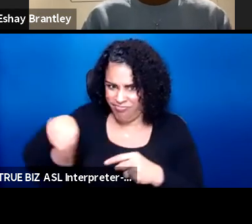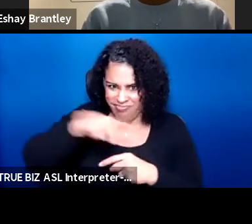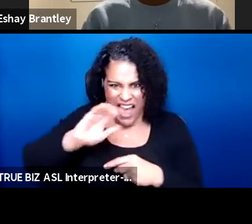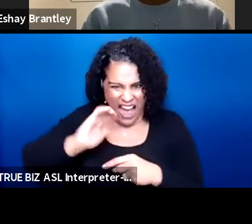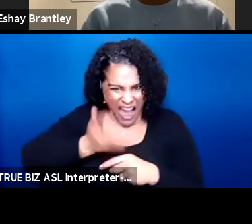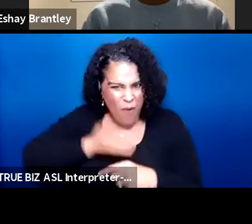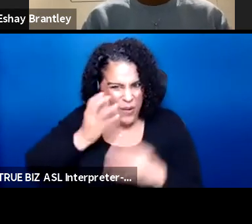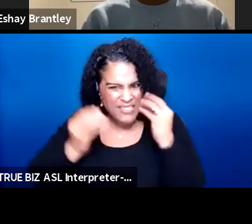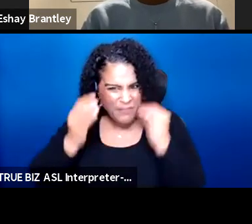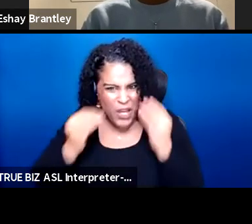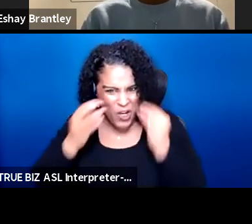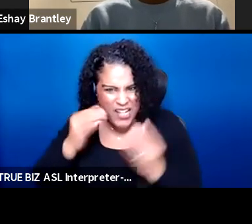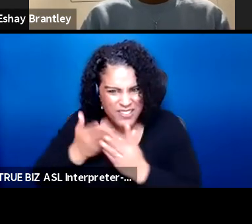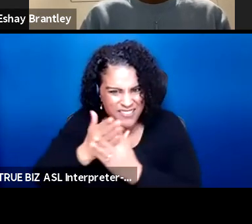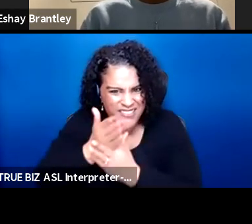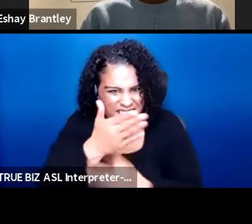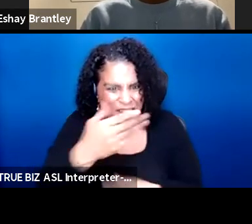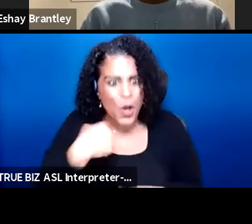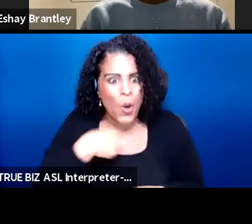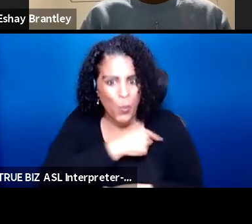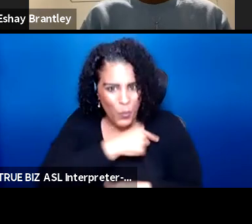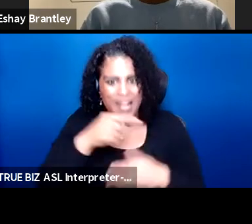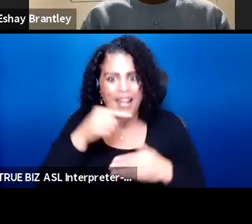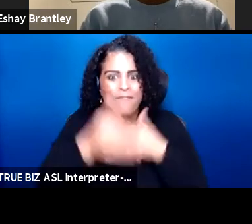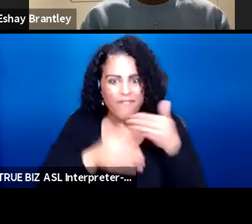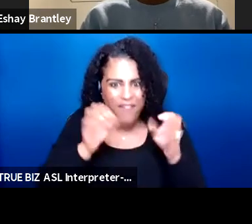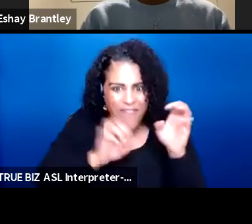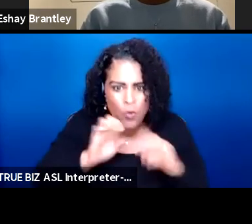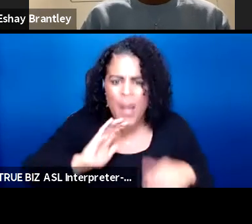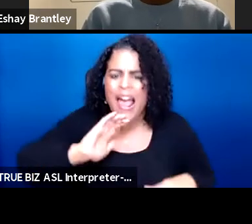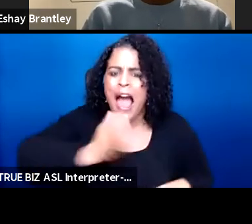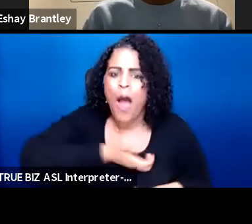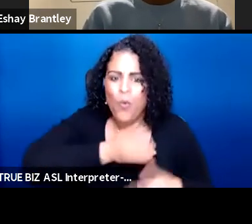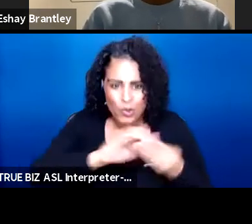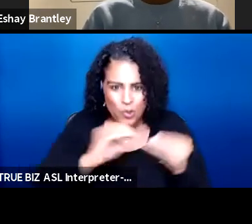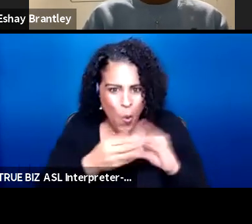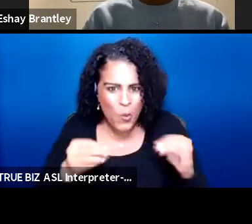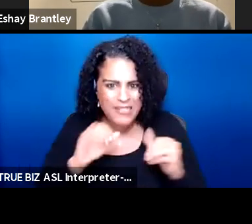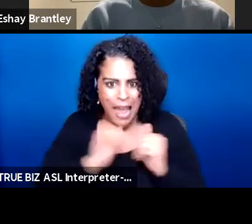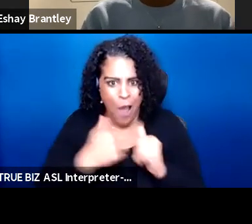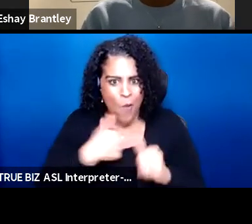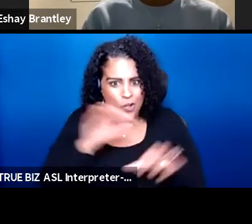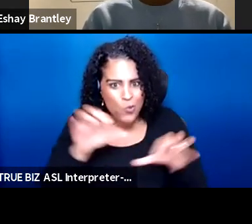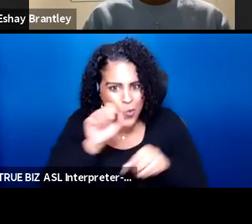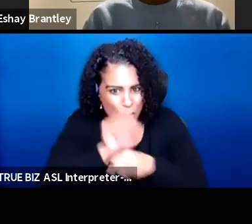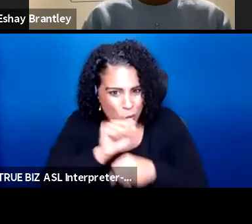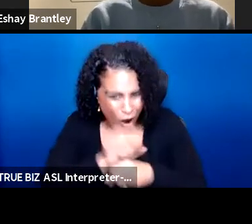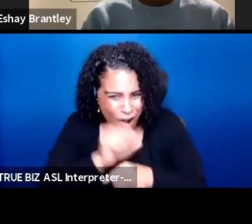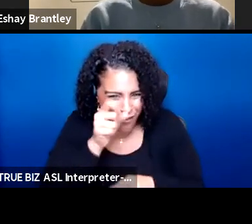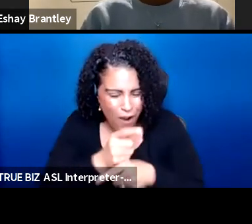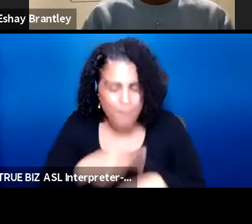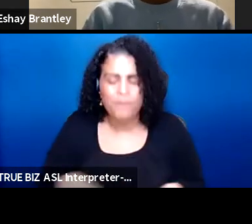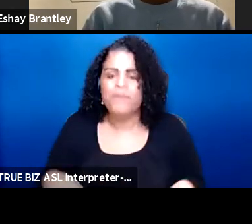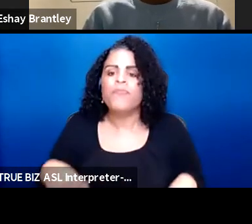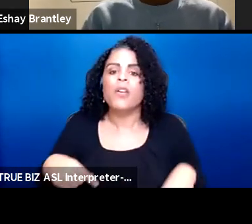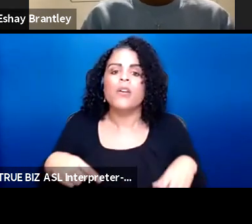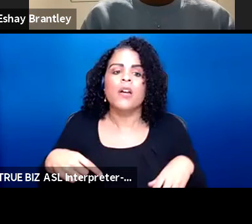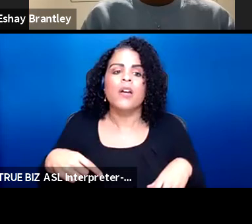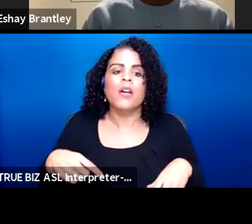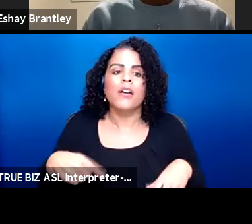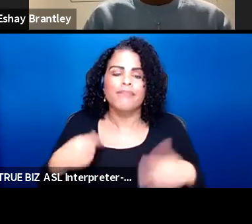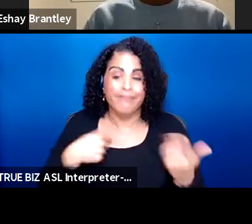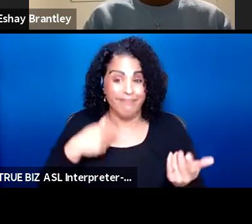the process in which we create work. We are valuing our stories, you know, because, like, as you said, we, you know, I mean, and I'll